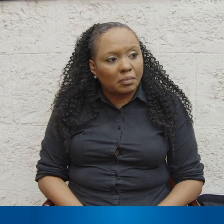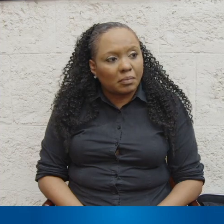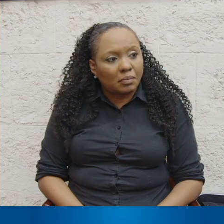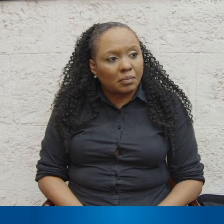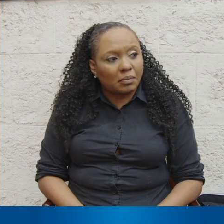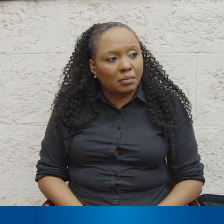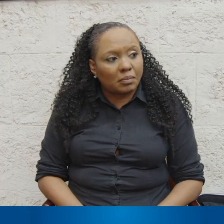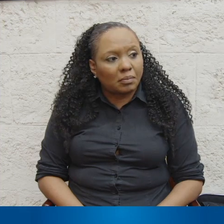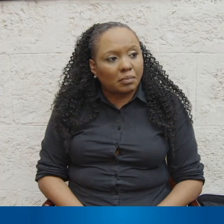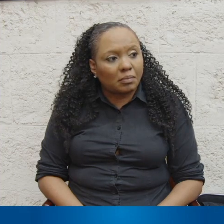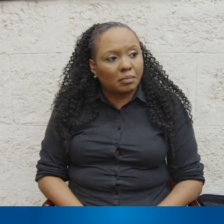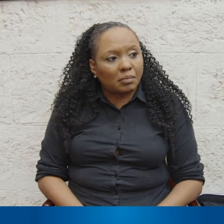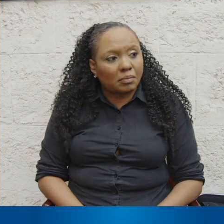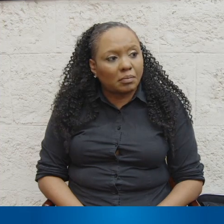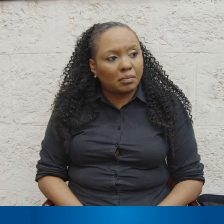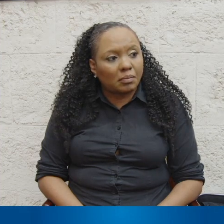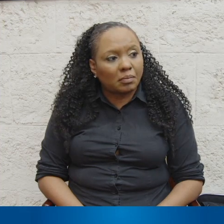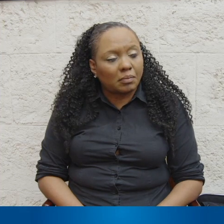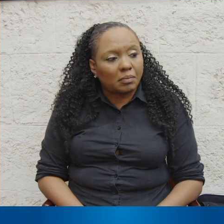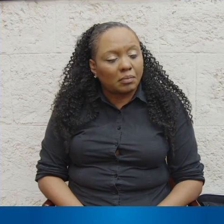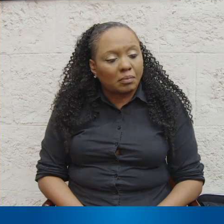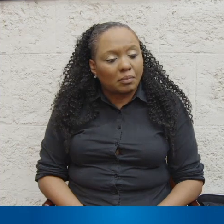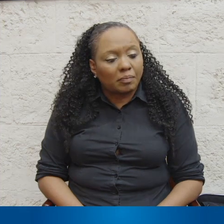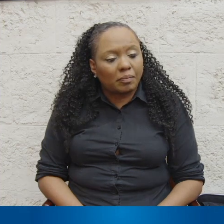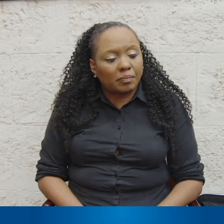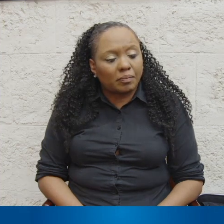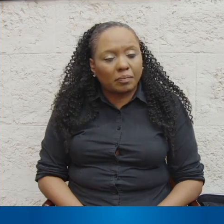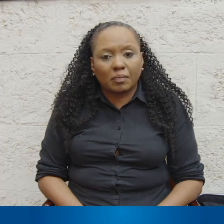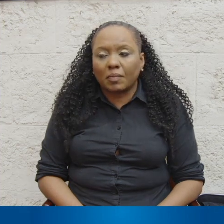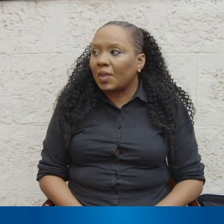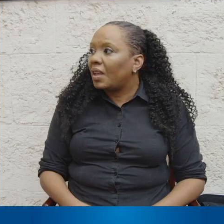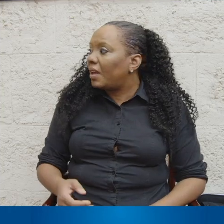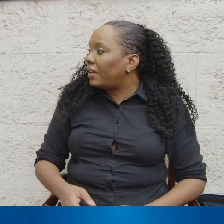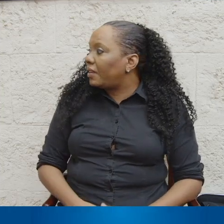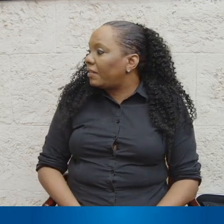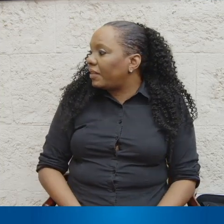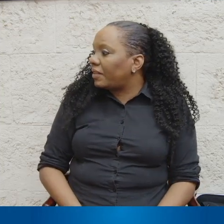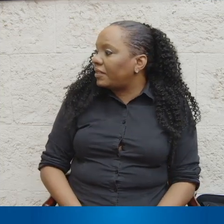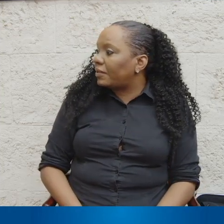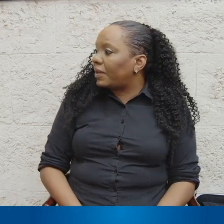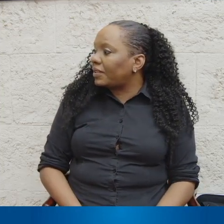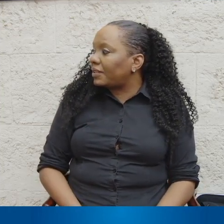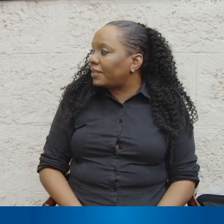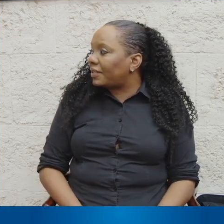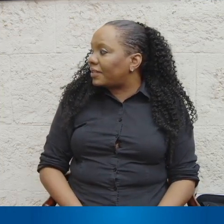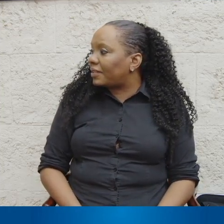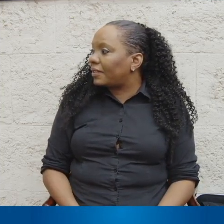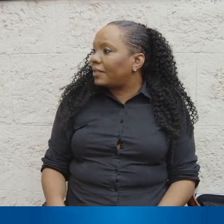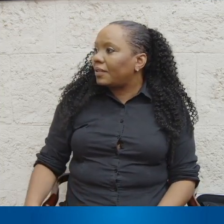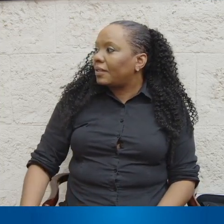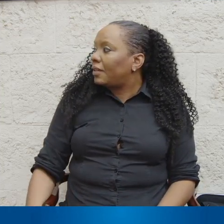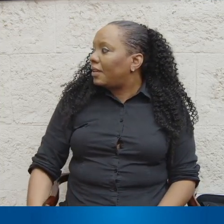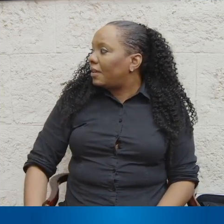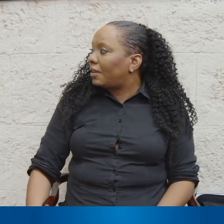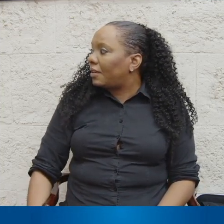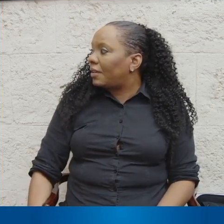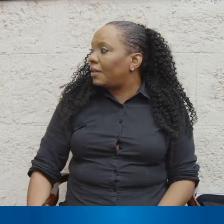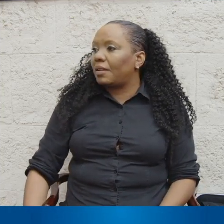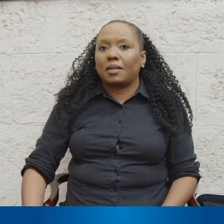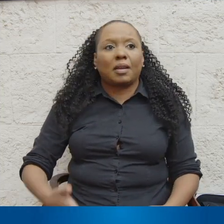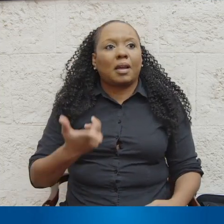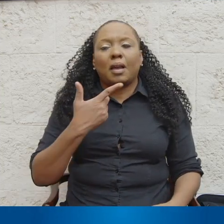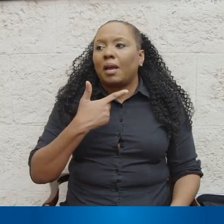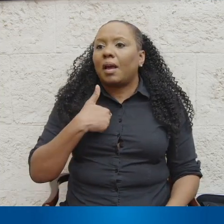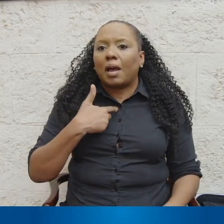by hurricanes. Yes, so I would much better obviously if the Minister of Housing was here to give that, but I do know that they're